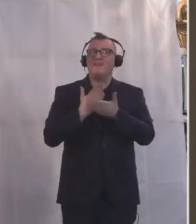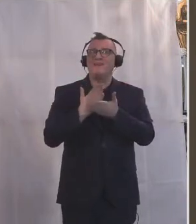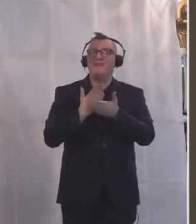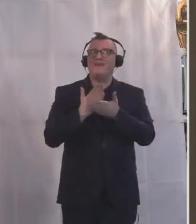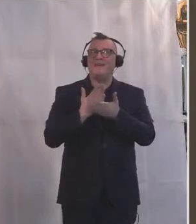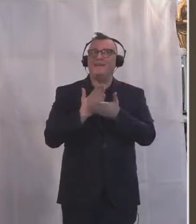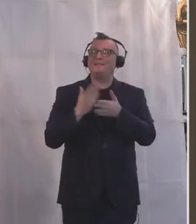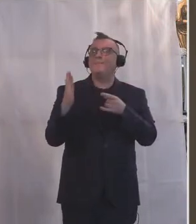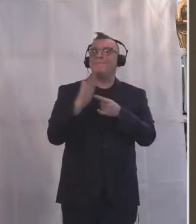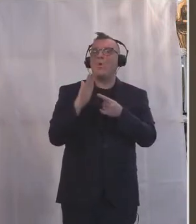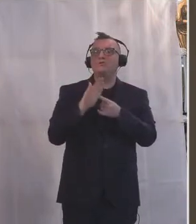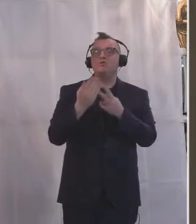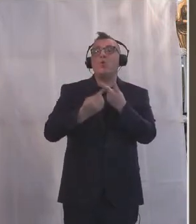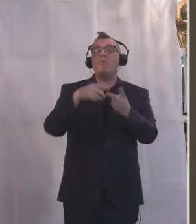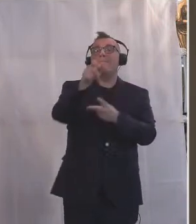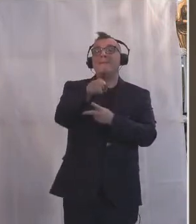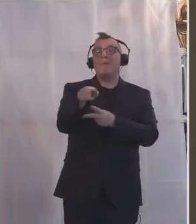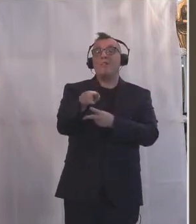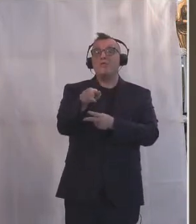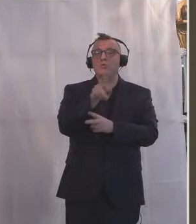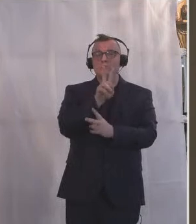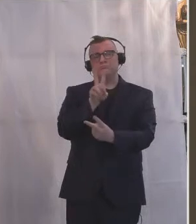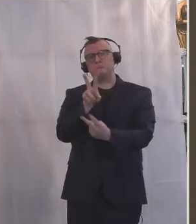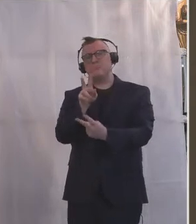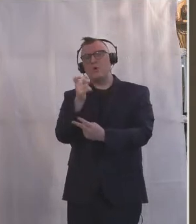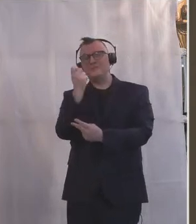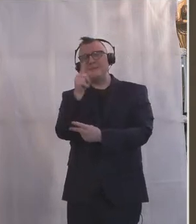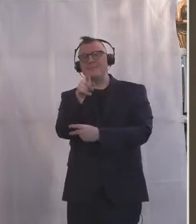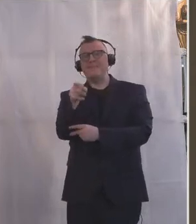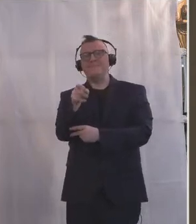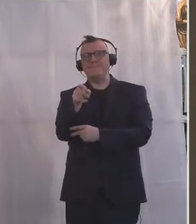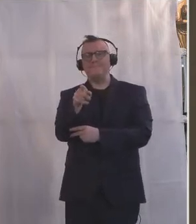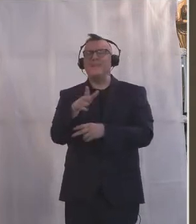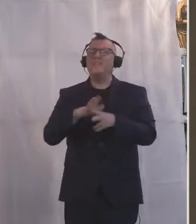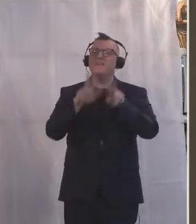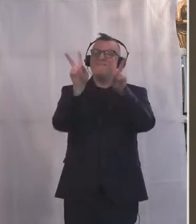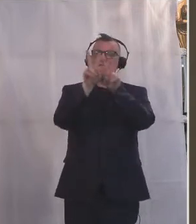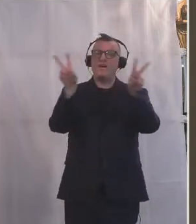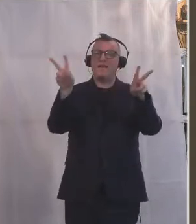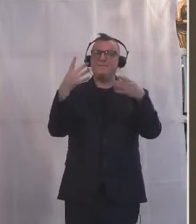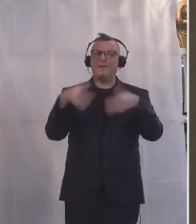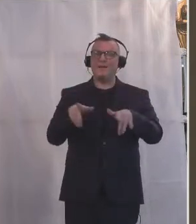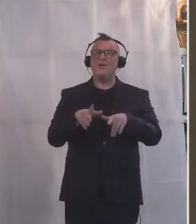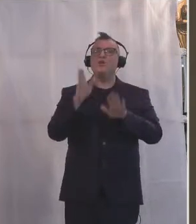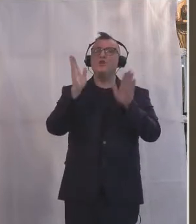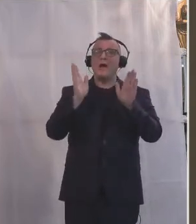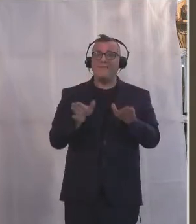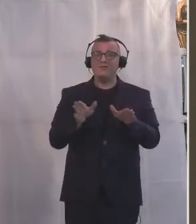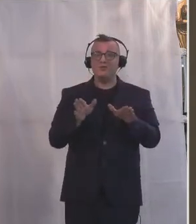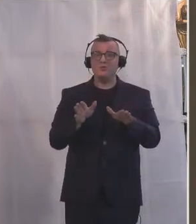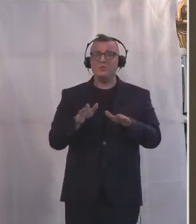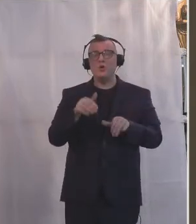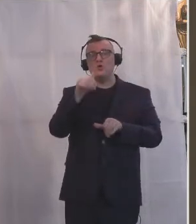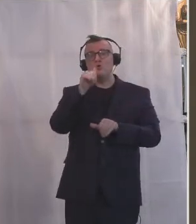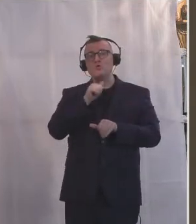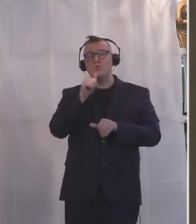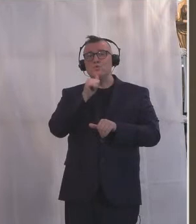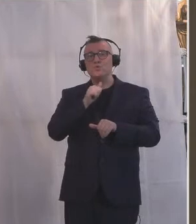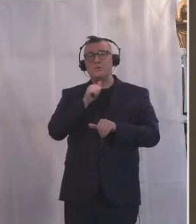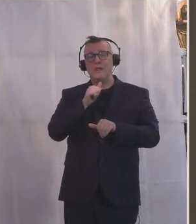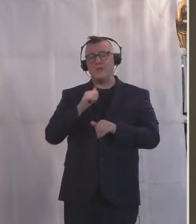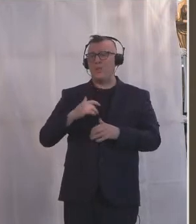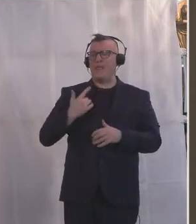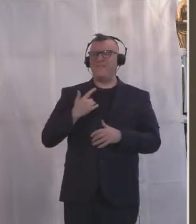person. So there's this phrase that says, you need to be in someone else's shoes.